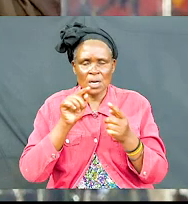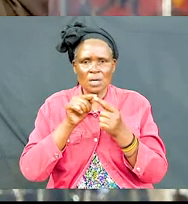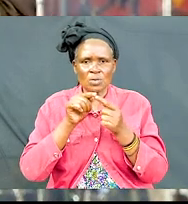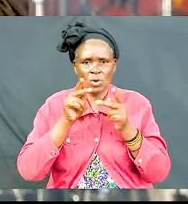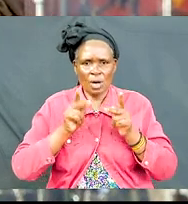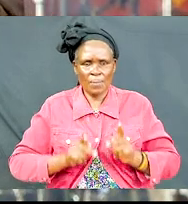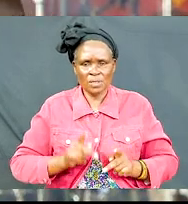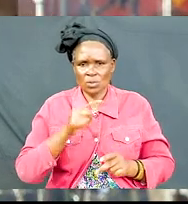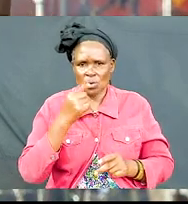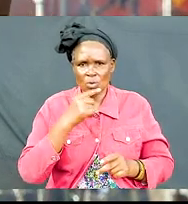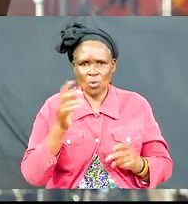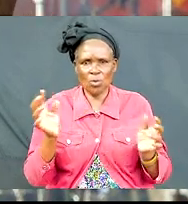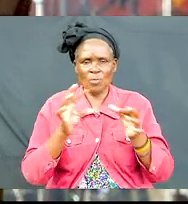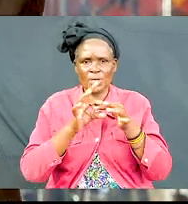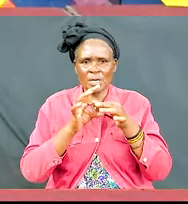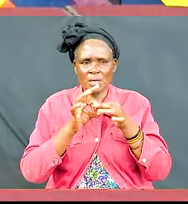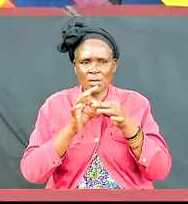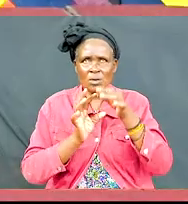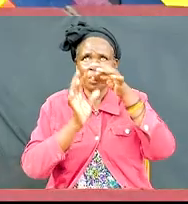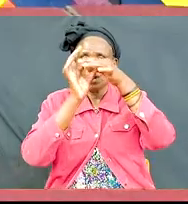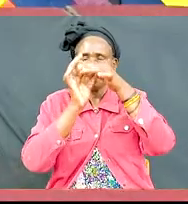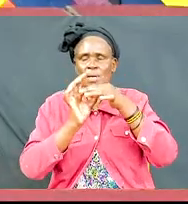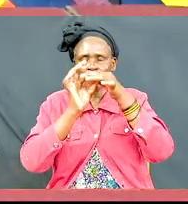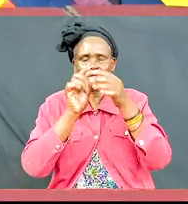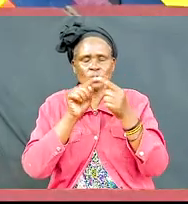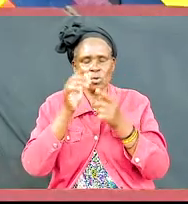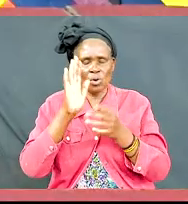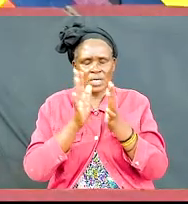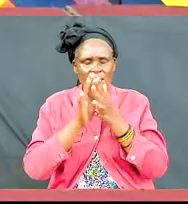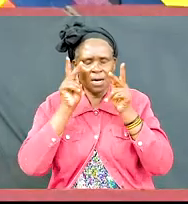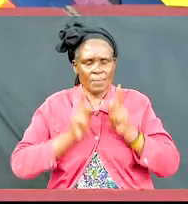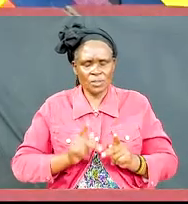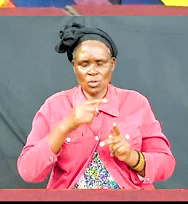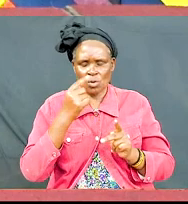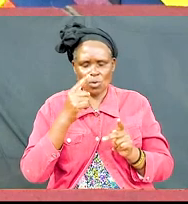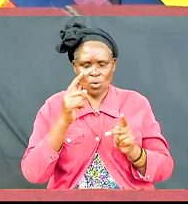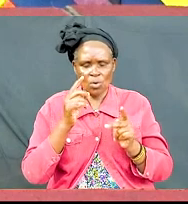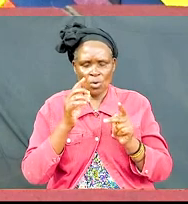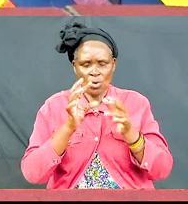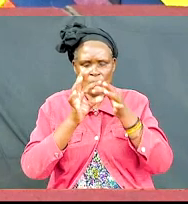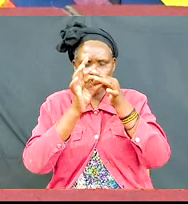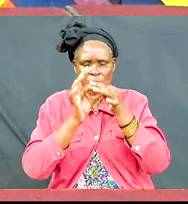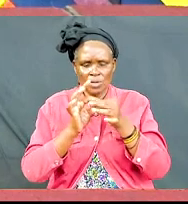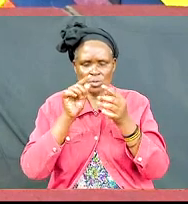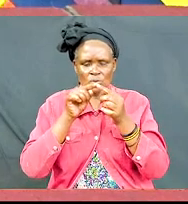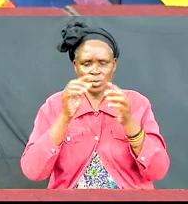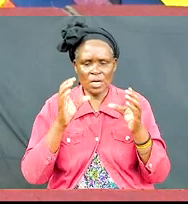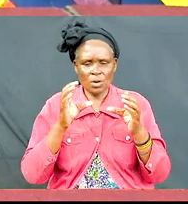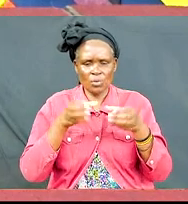who belongs to God and to a person who belongs to the community of